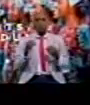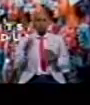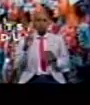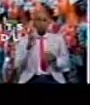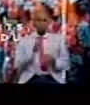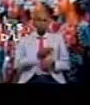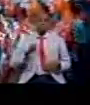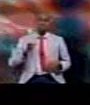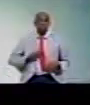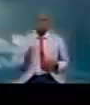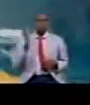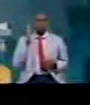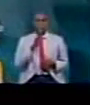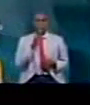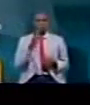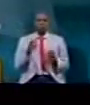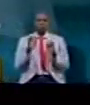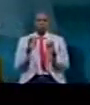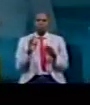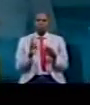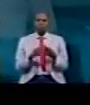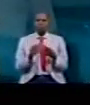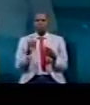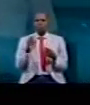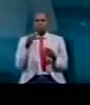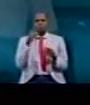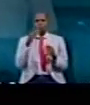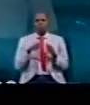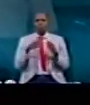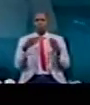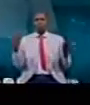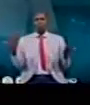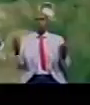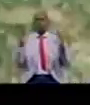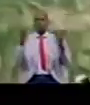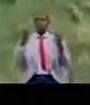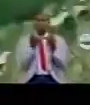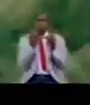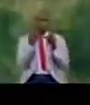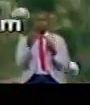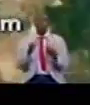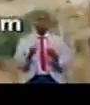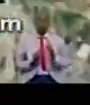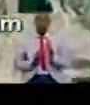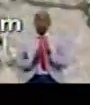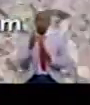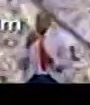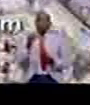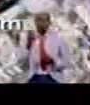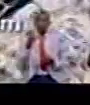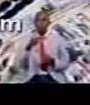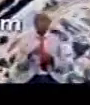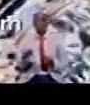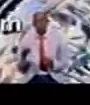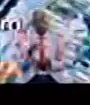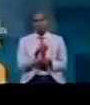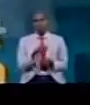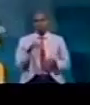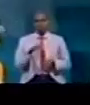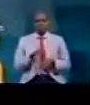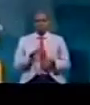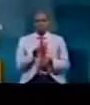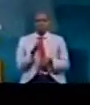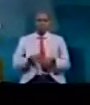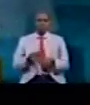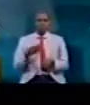Lord, going to pray that they will not destroy children, oh, Lord. I pray that they will not destroy children, oh, Lord. Father, oh Lord, they will